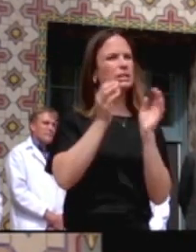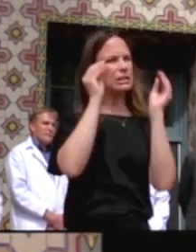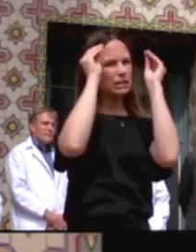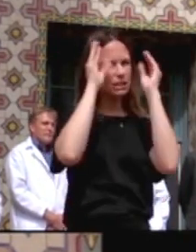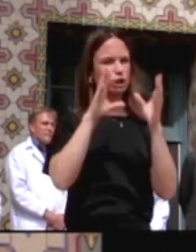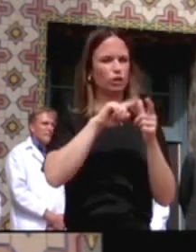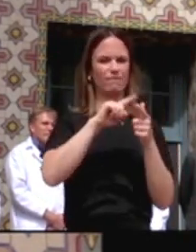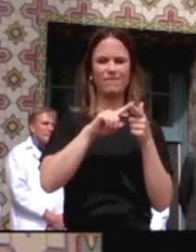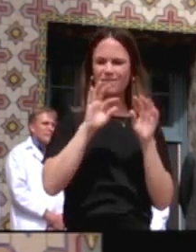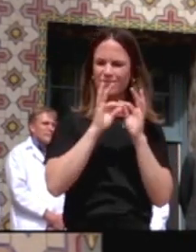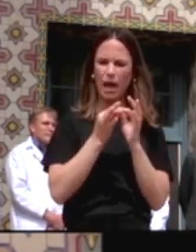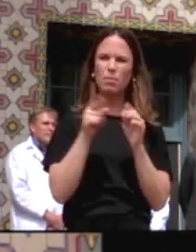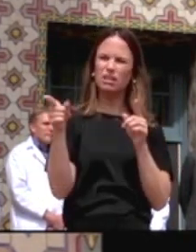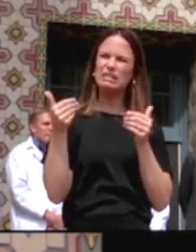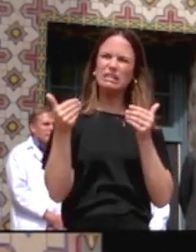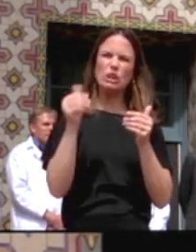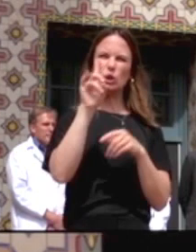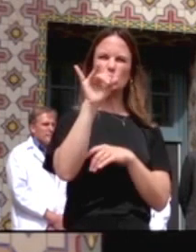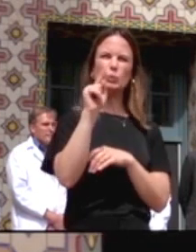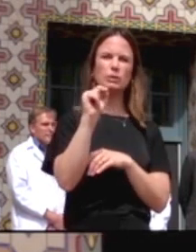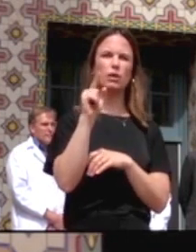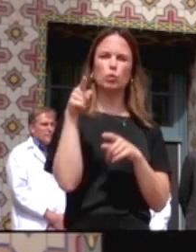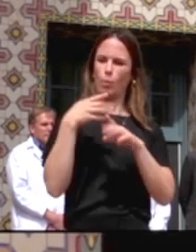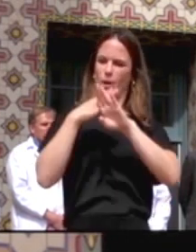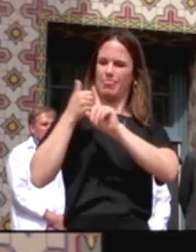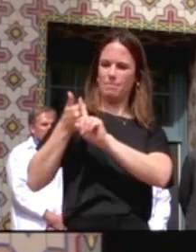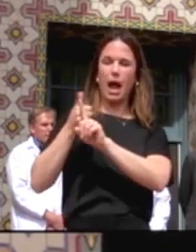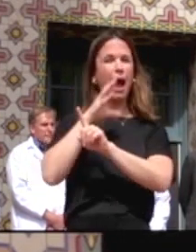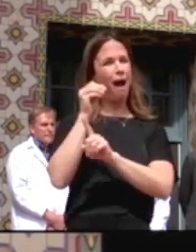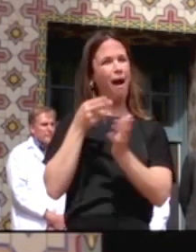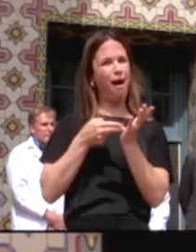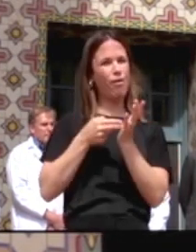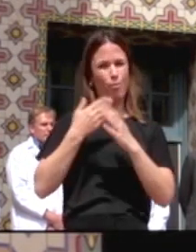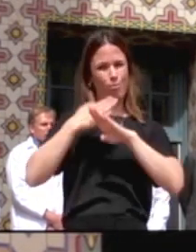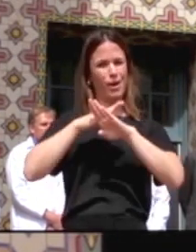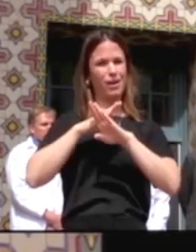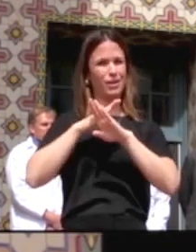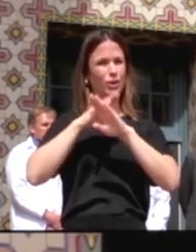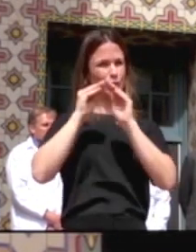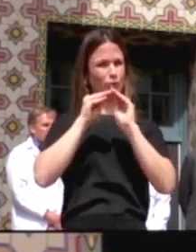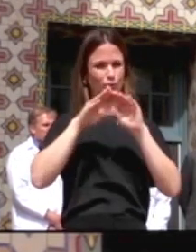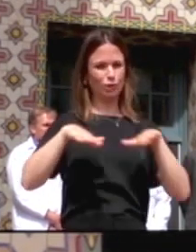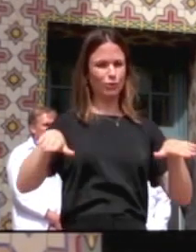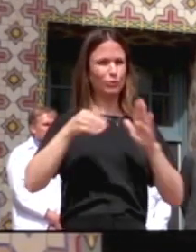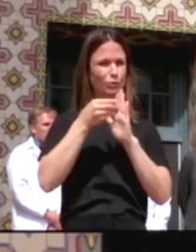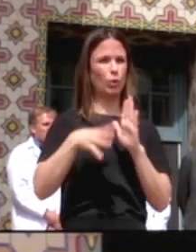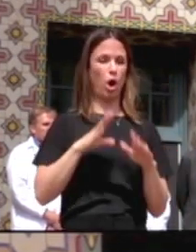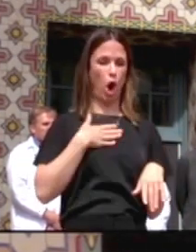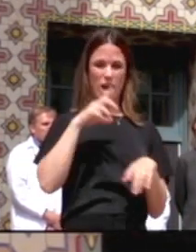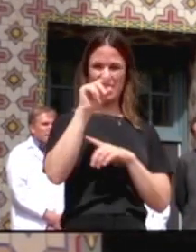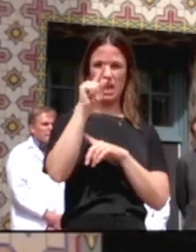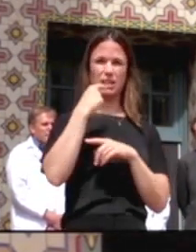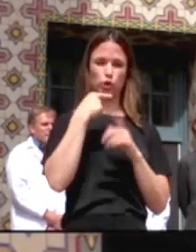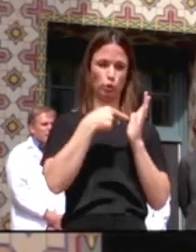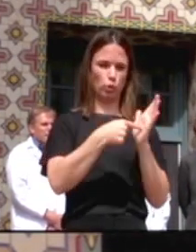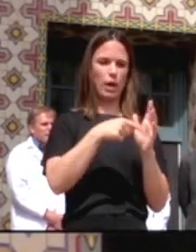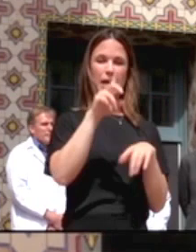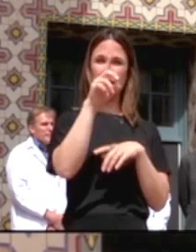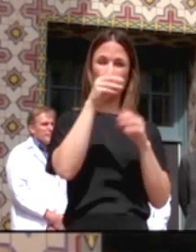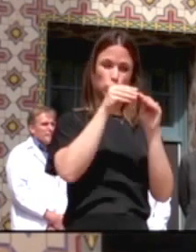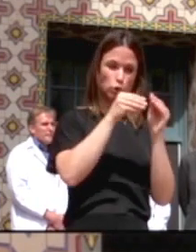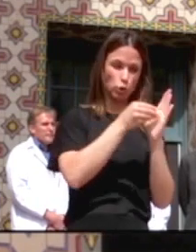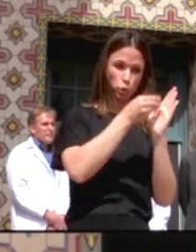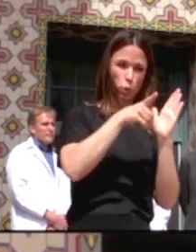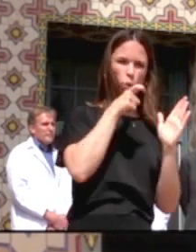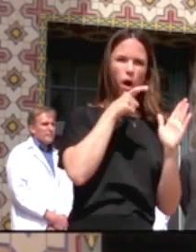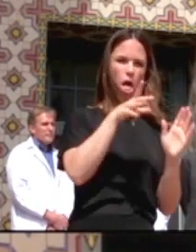and families can do to protect themselves and, quite frankly, to protect students. Our data show that students who have become infected have